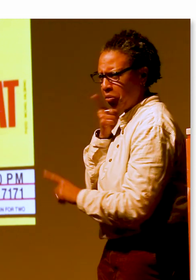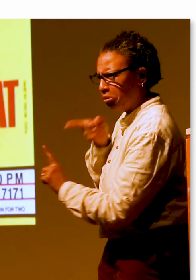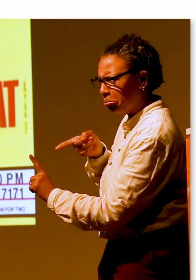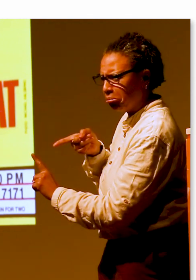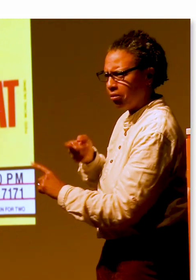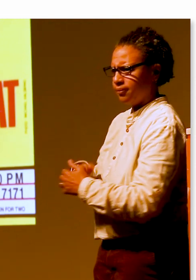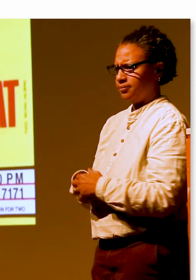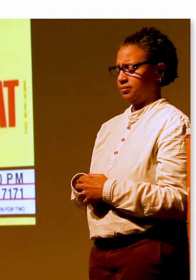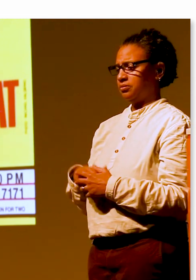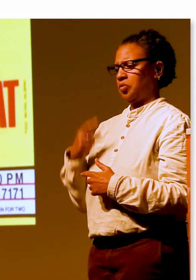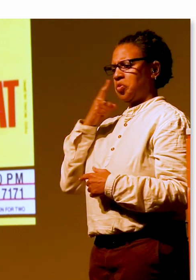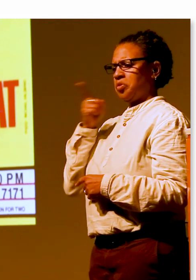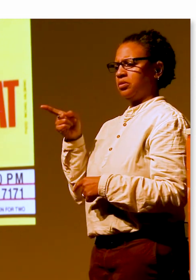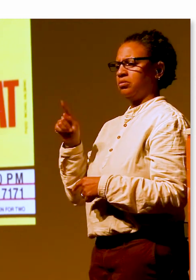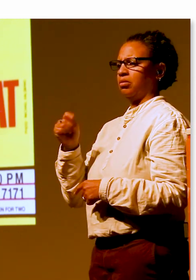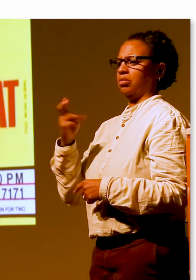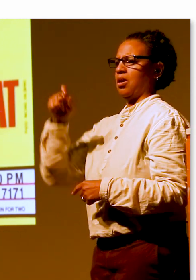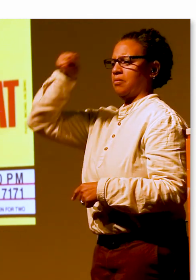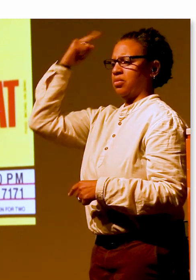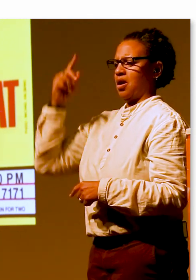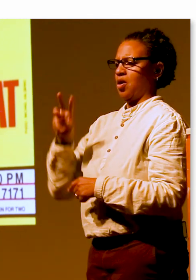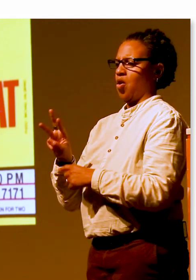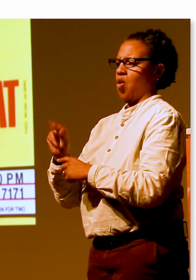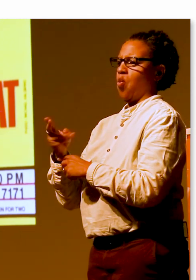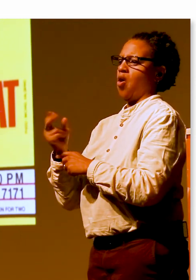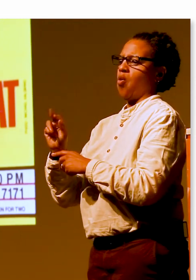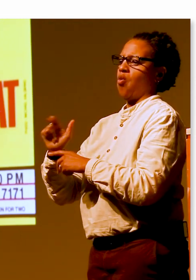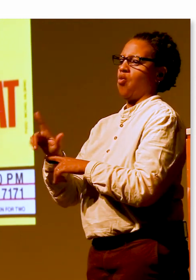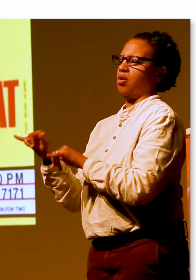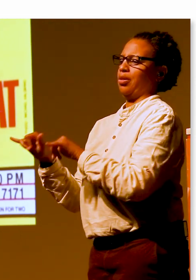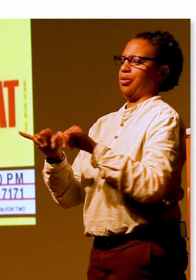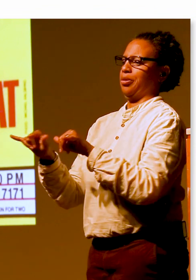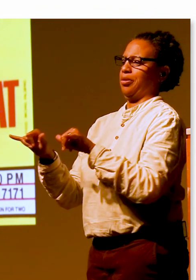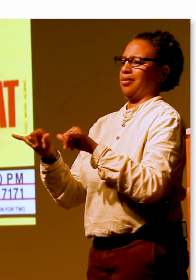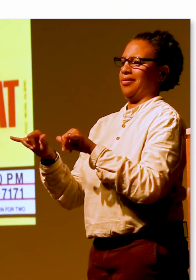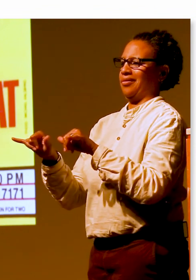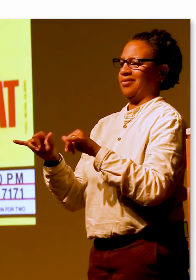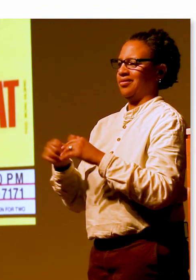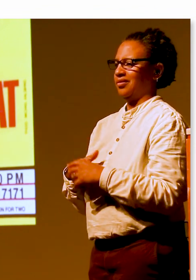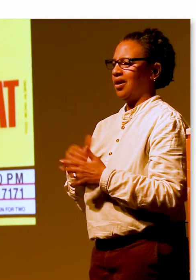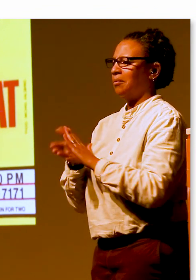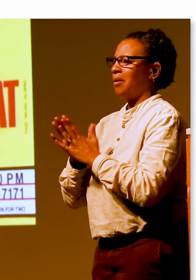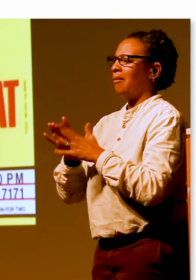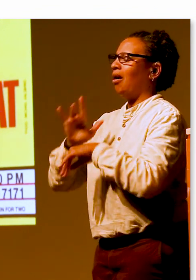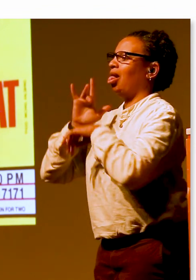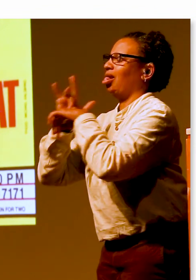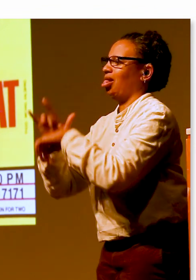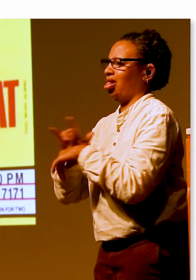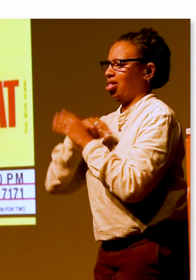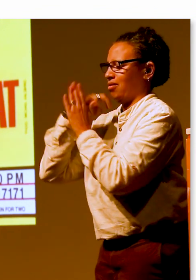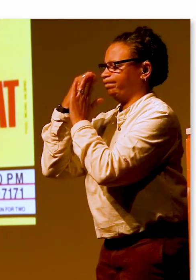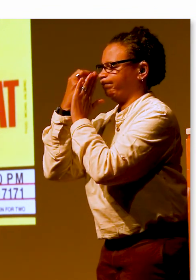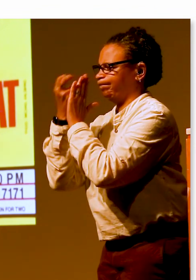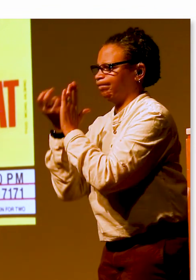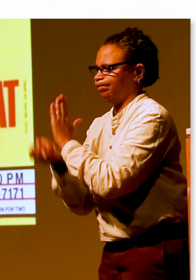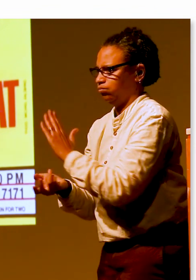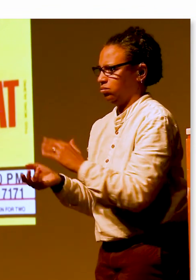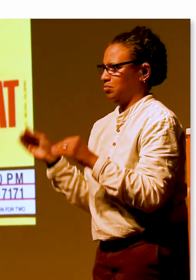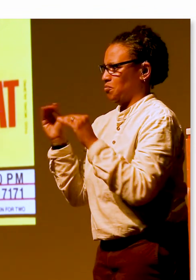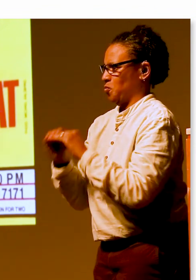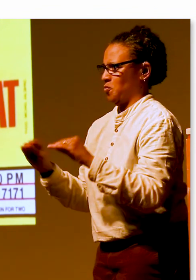Black Warhol because I didn't know any better. And I was so obsessed with the thought of how many more Black